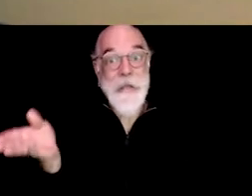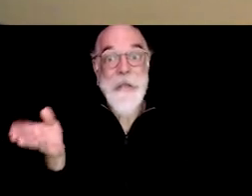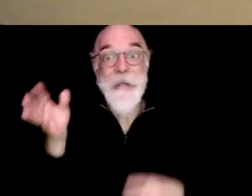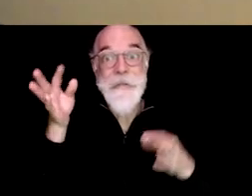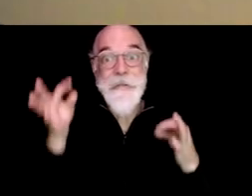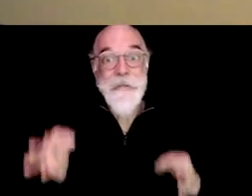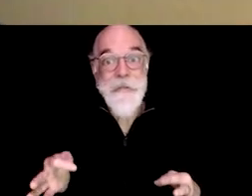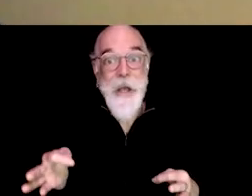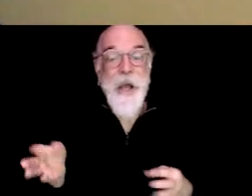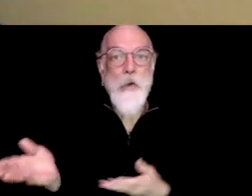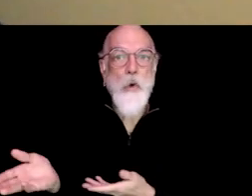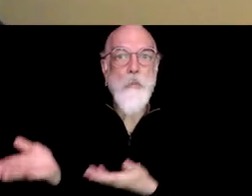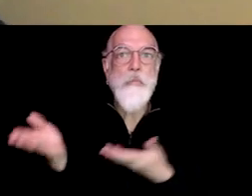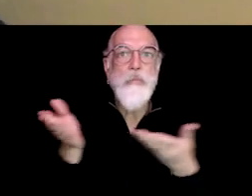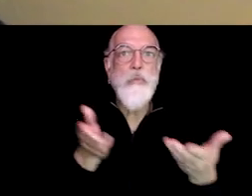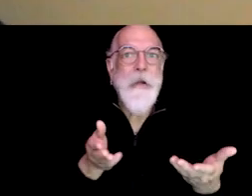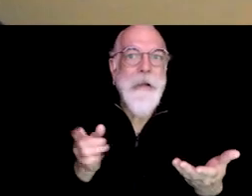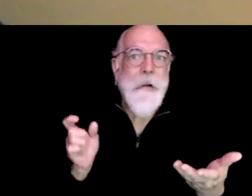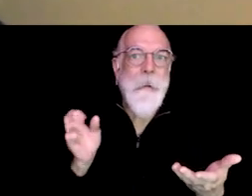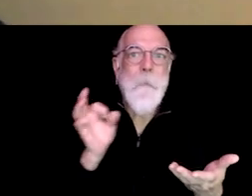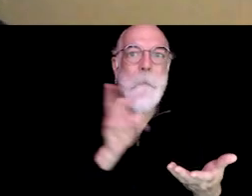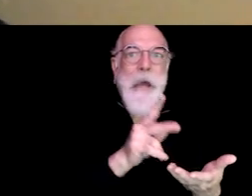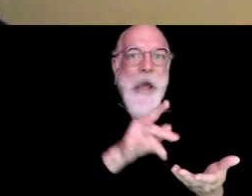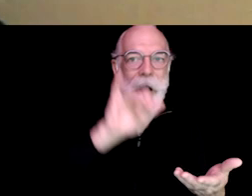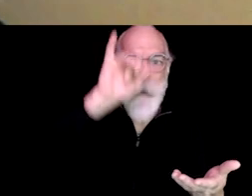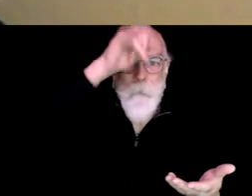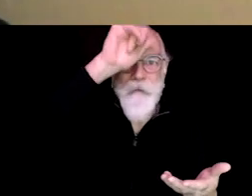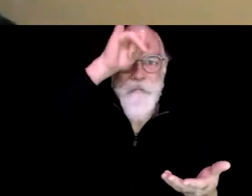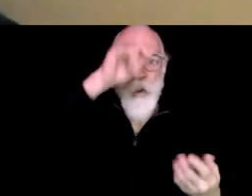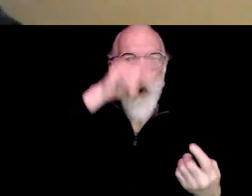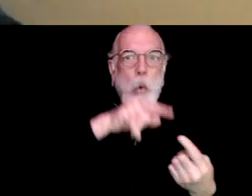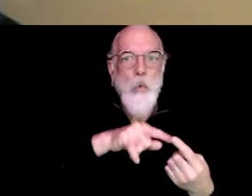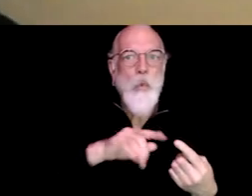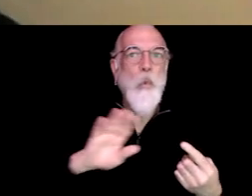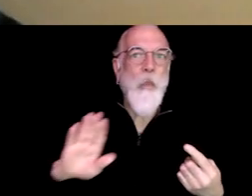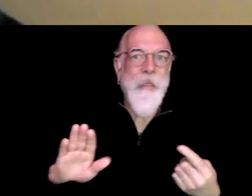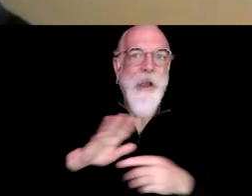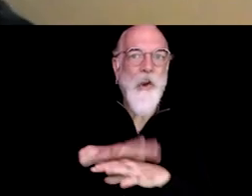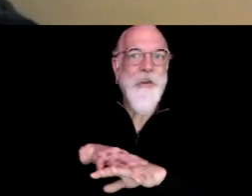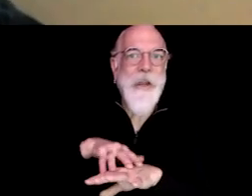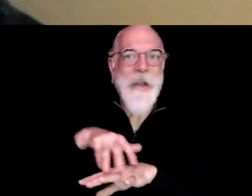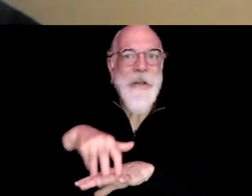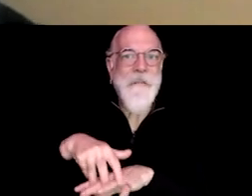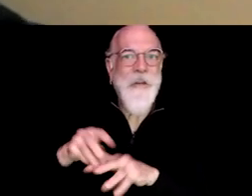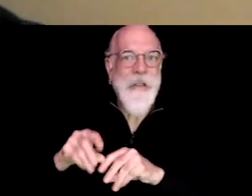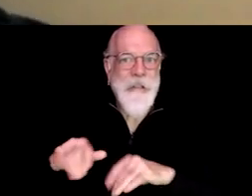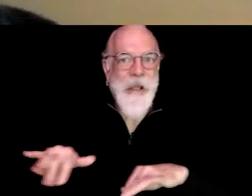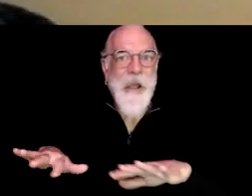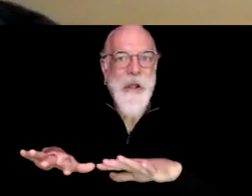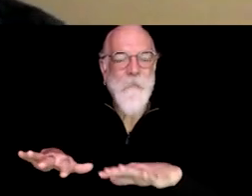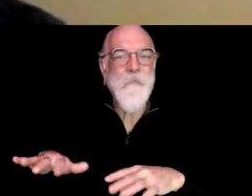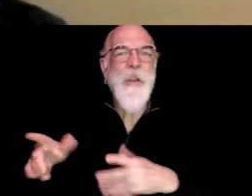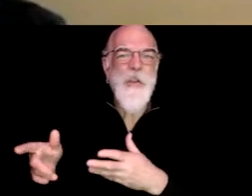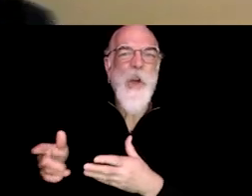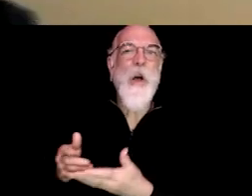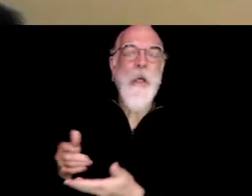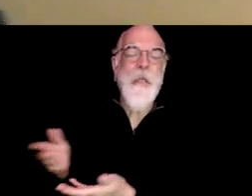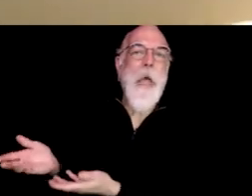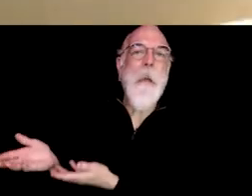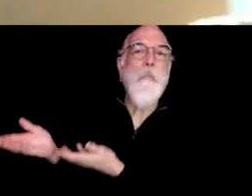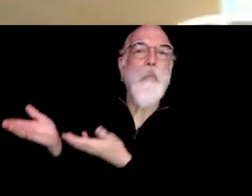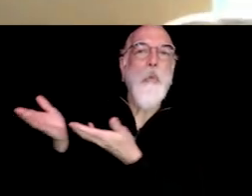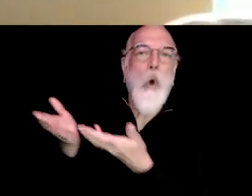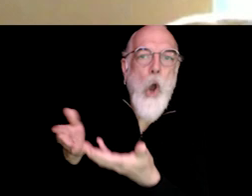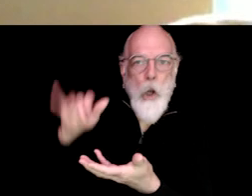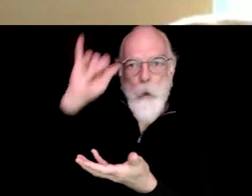he was a person who decided to return the buffalo to their lands. And so they brought